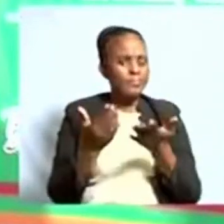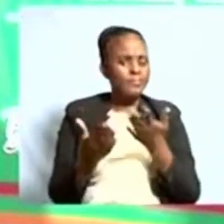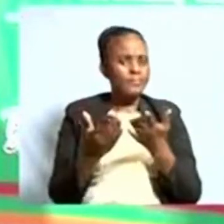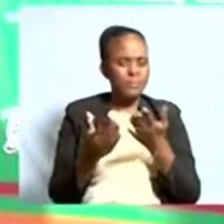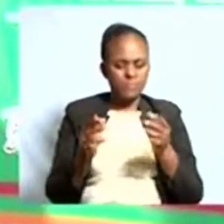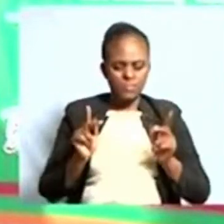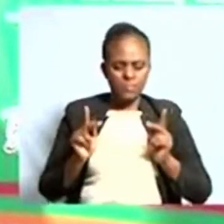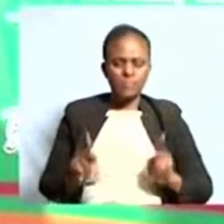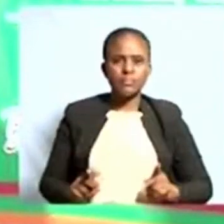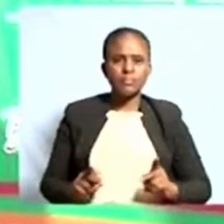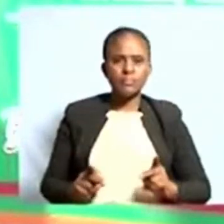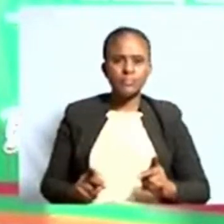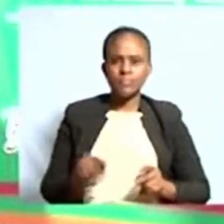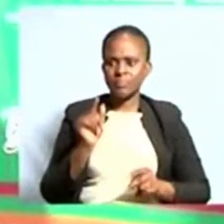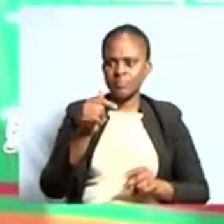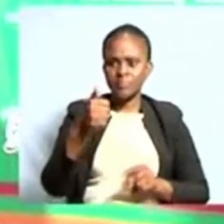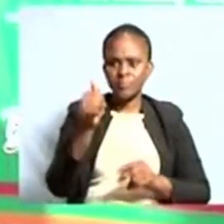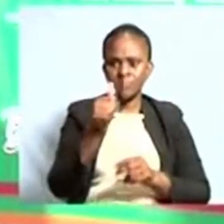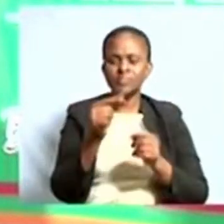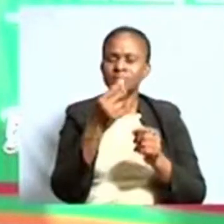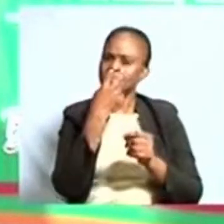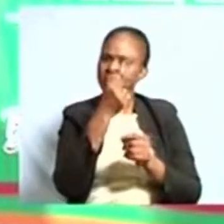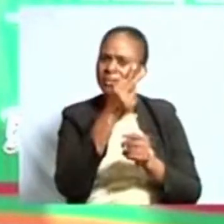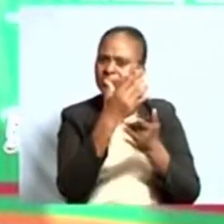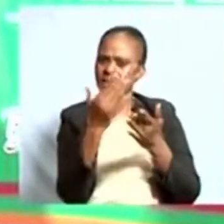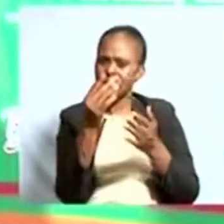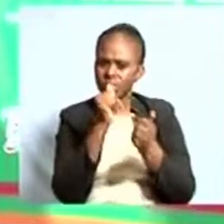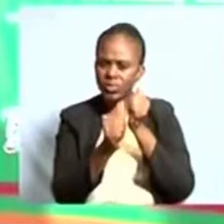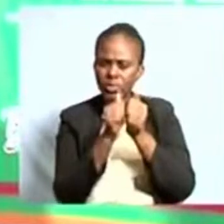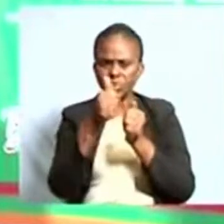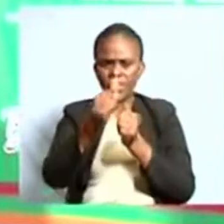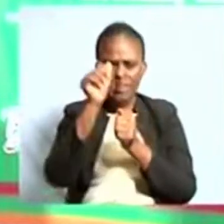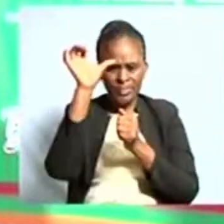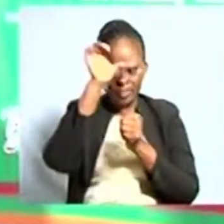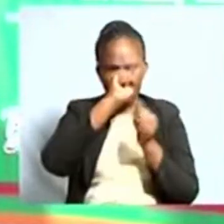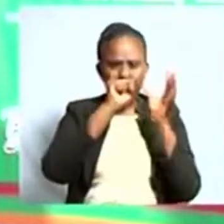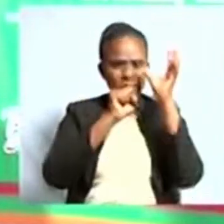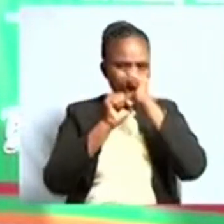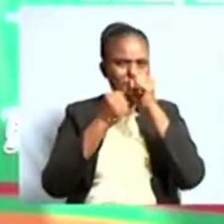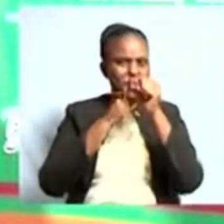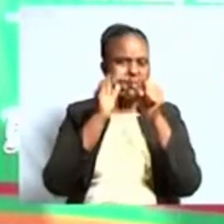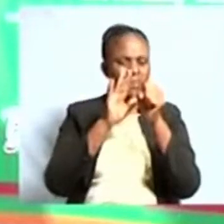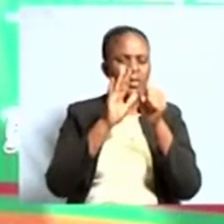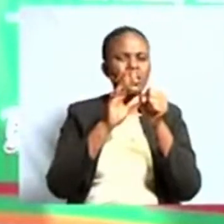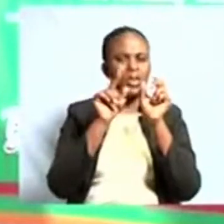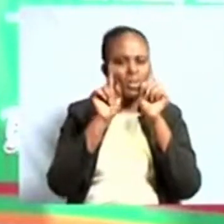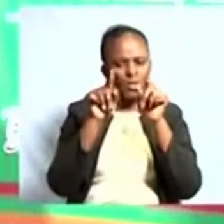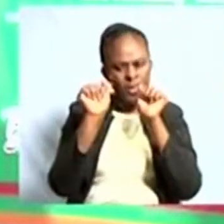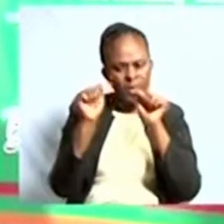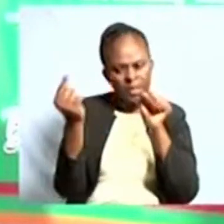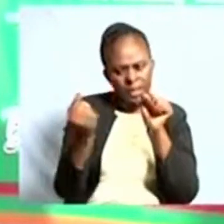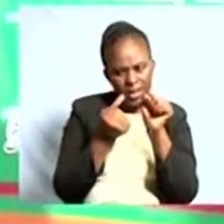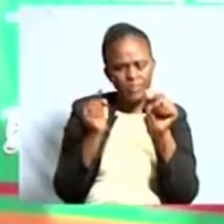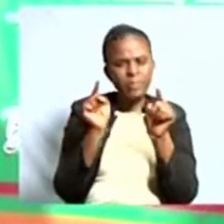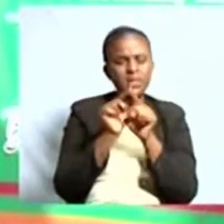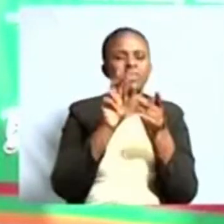a person, you come across something which you suspect to be counterfeit, definitely you can come and